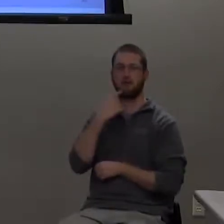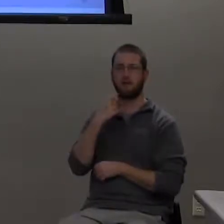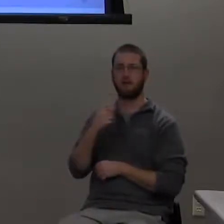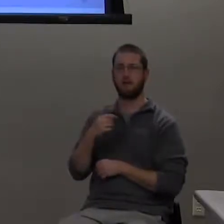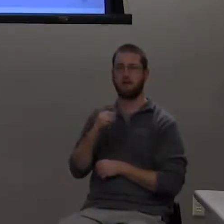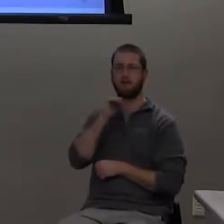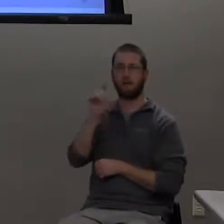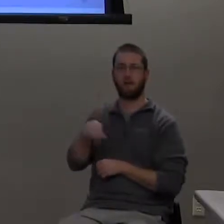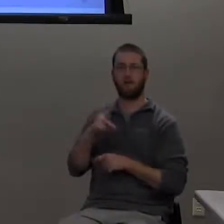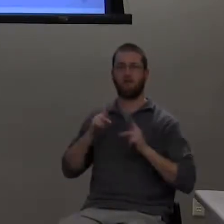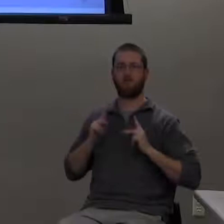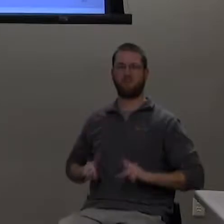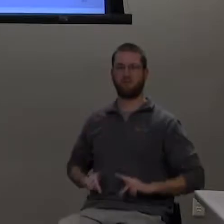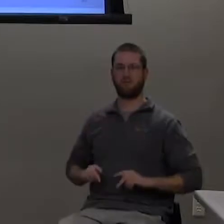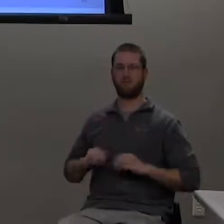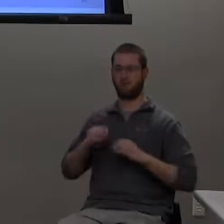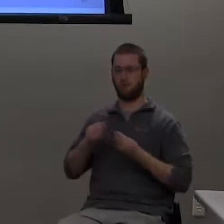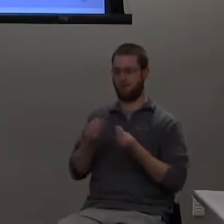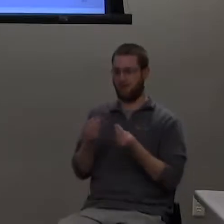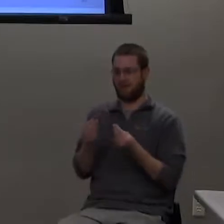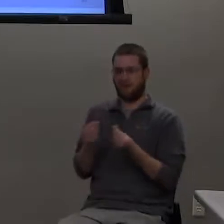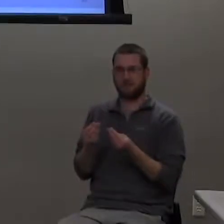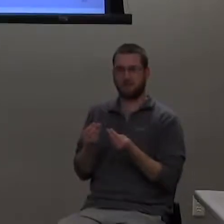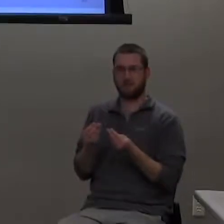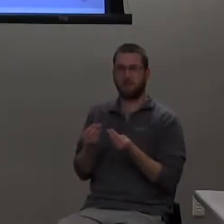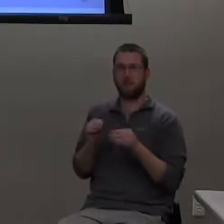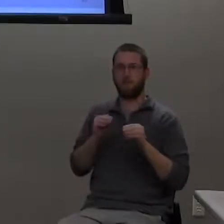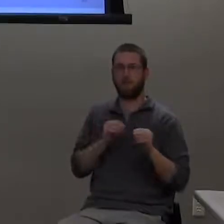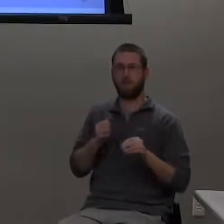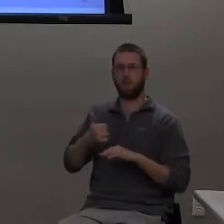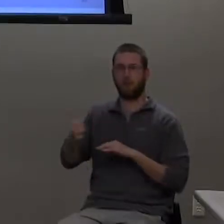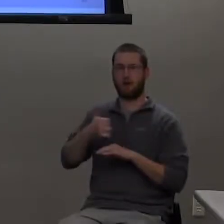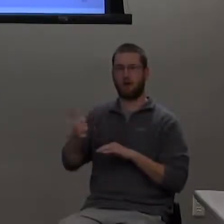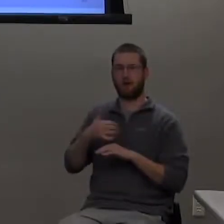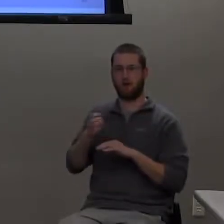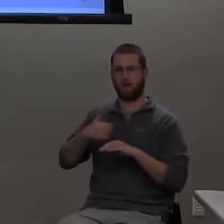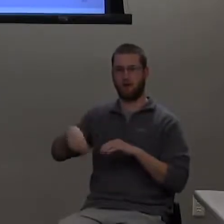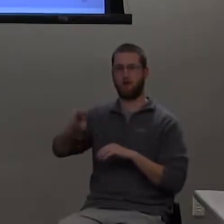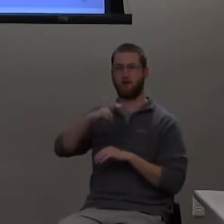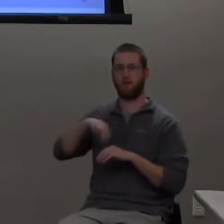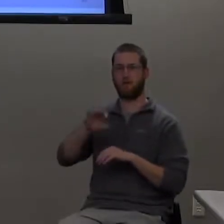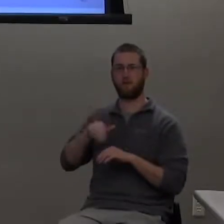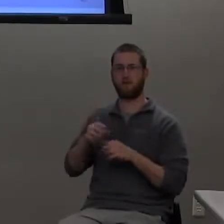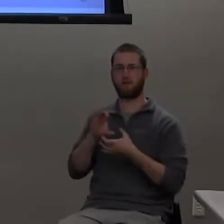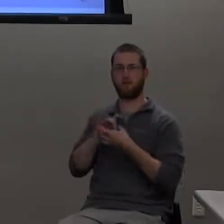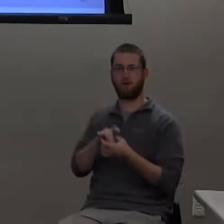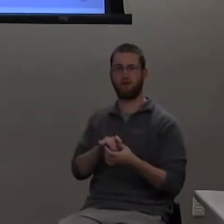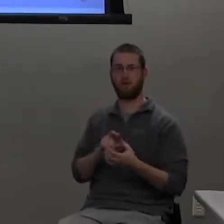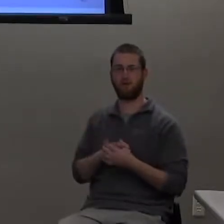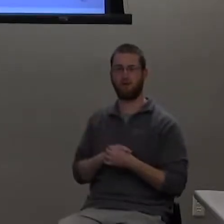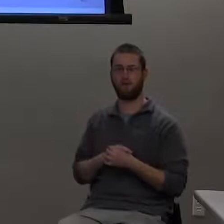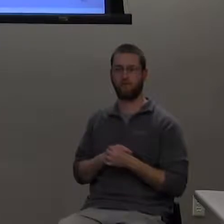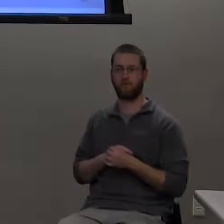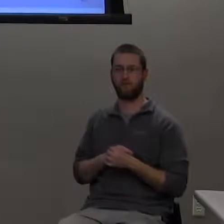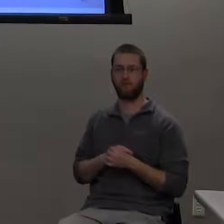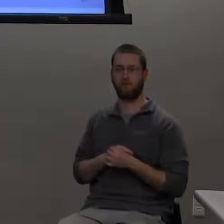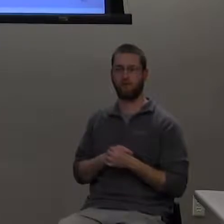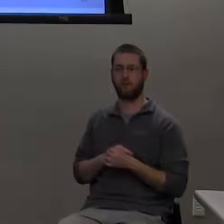not just the physical products moving is what's tied into logistics. So some of the actions,